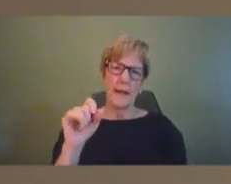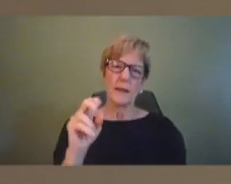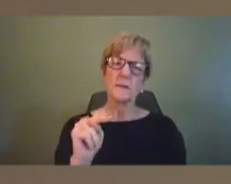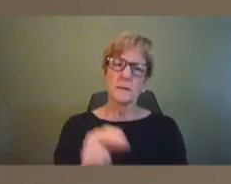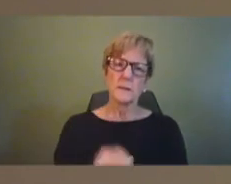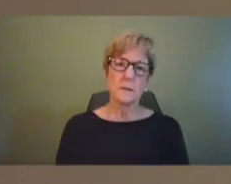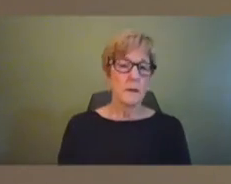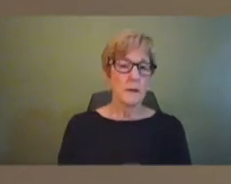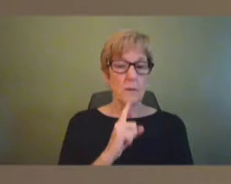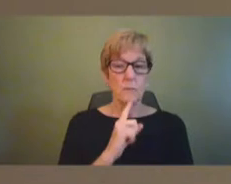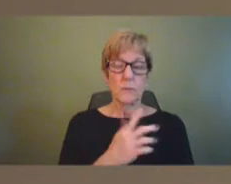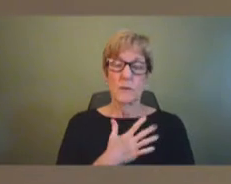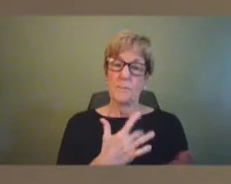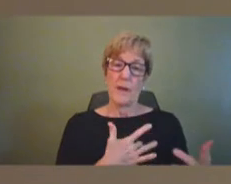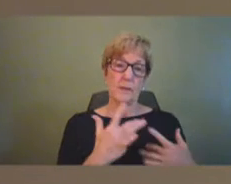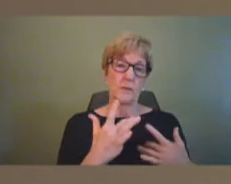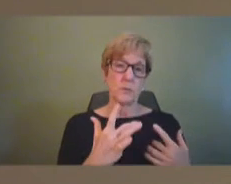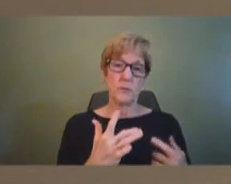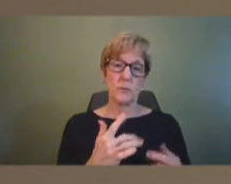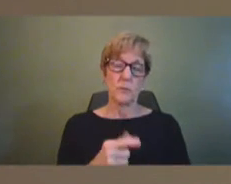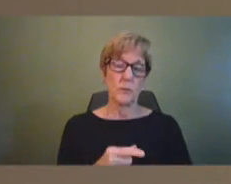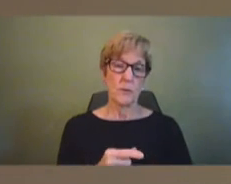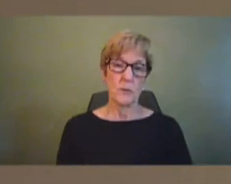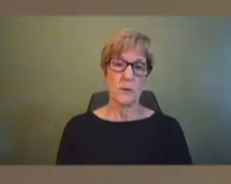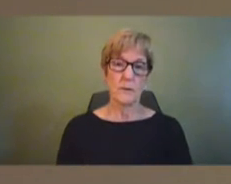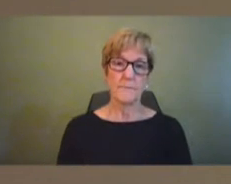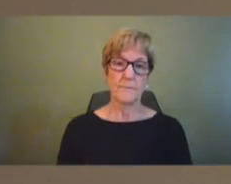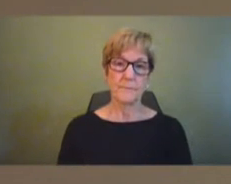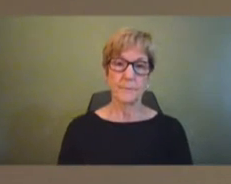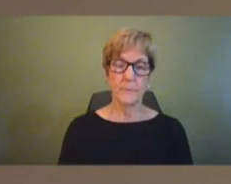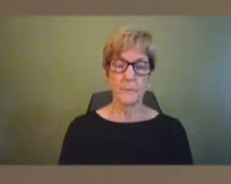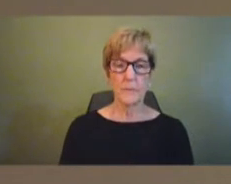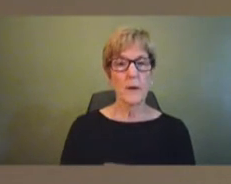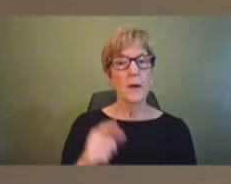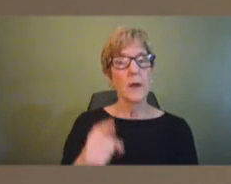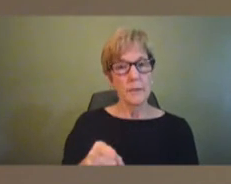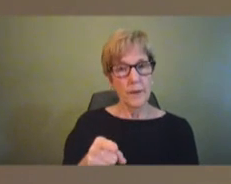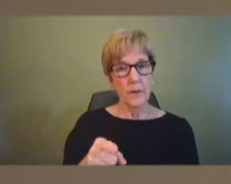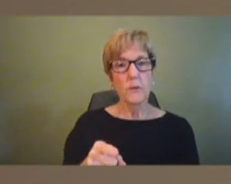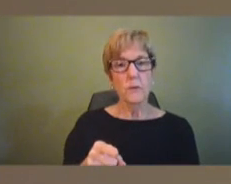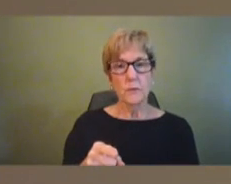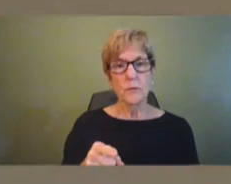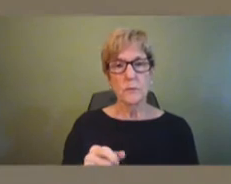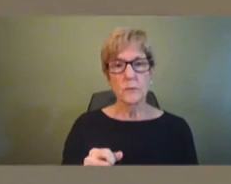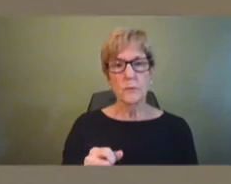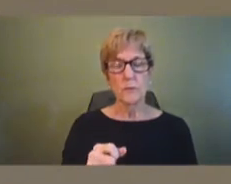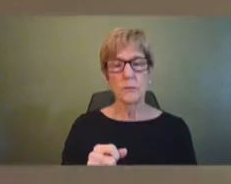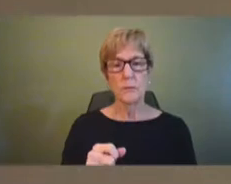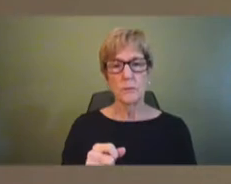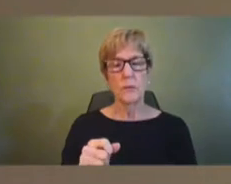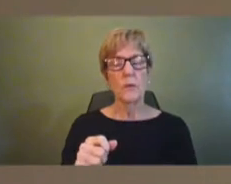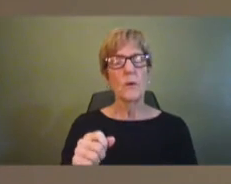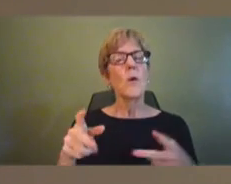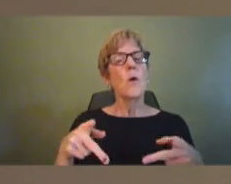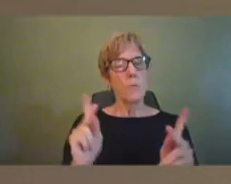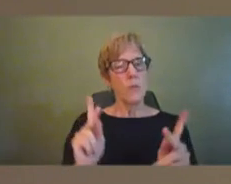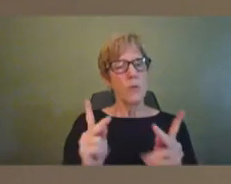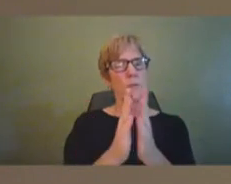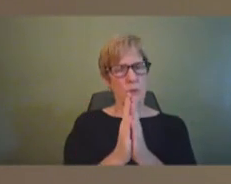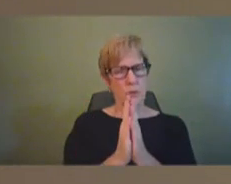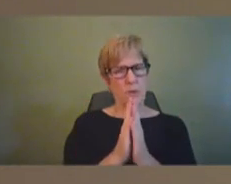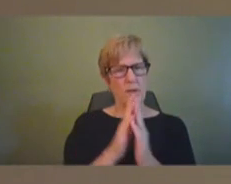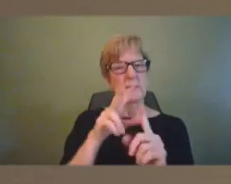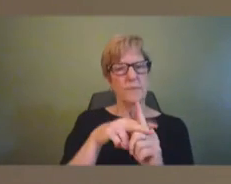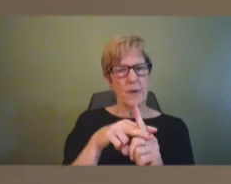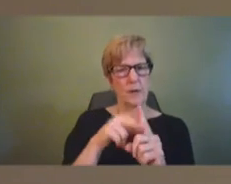concern was around where there was permit request filed for lfi